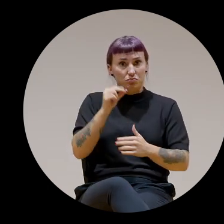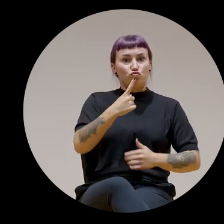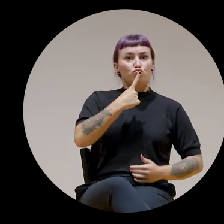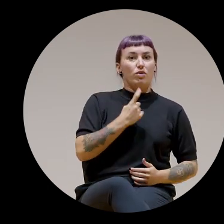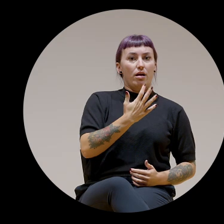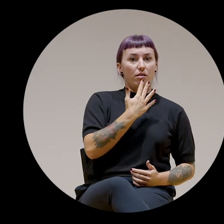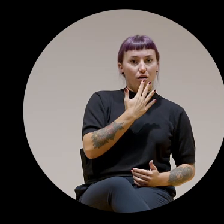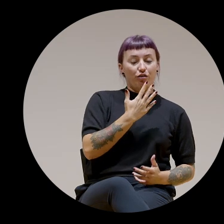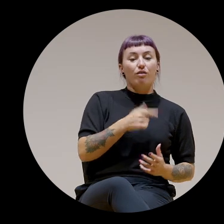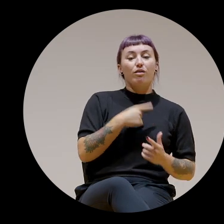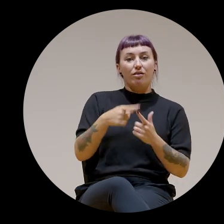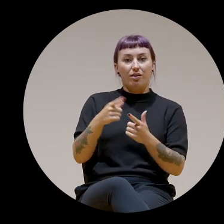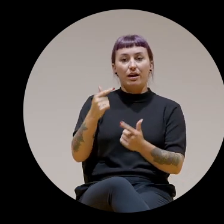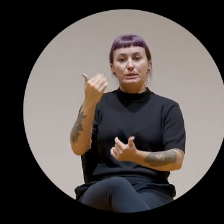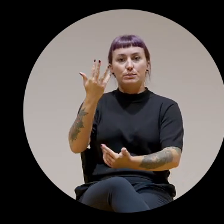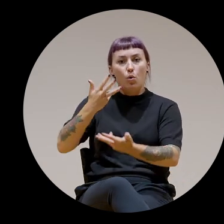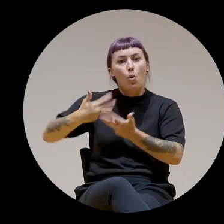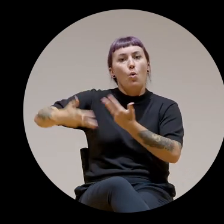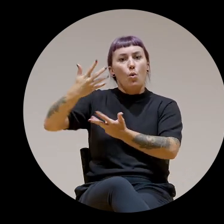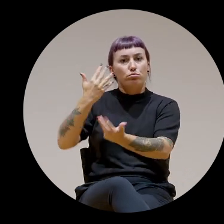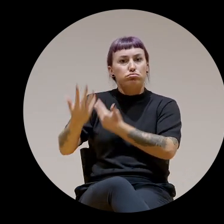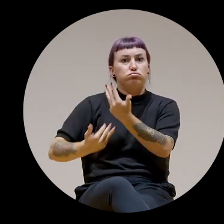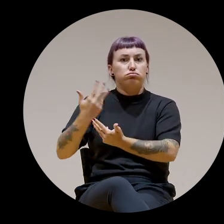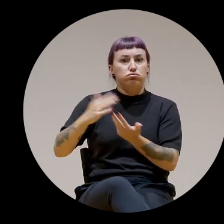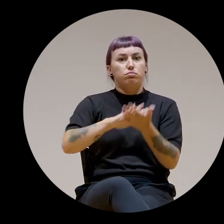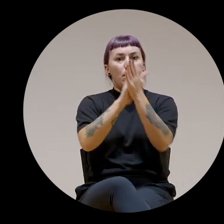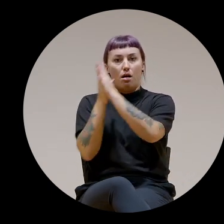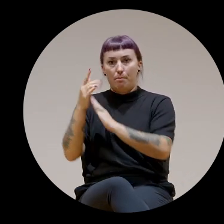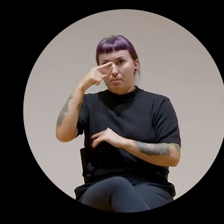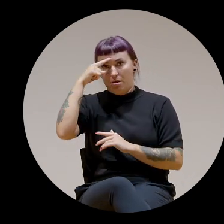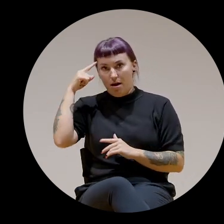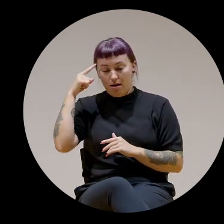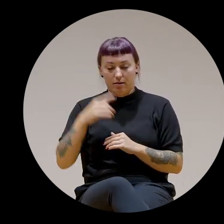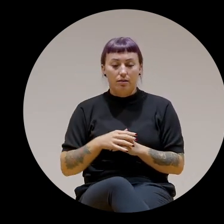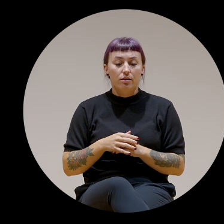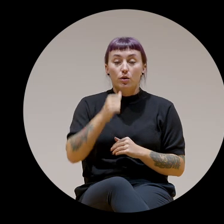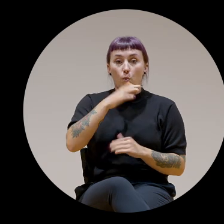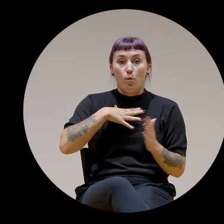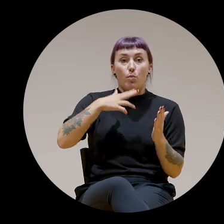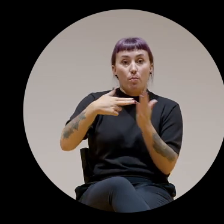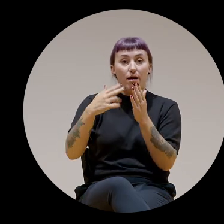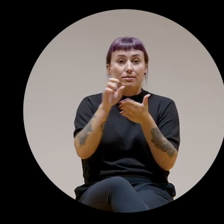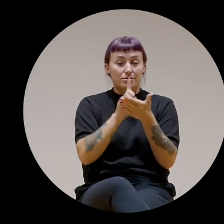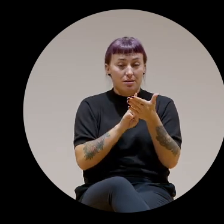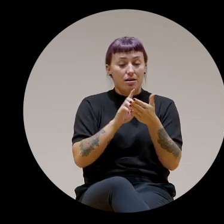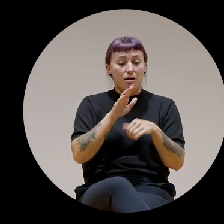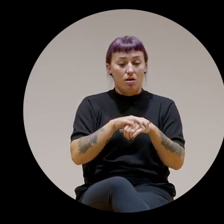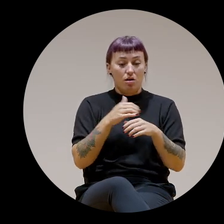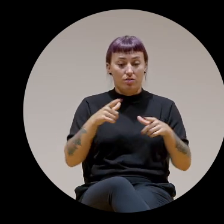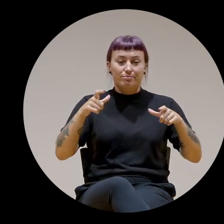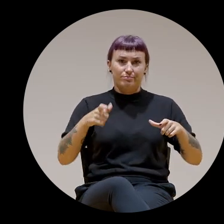fire red, and then the smoke in the fire turns it black. The woman who actually painted the designs on